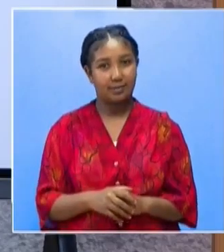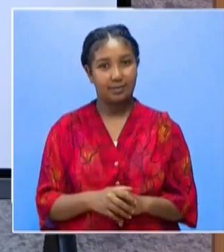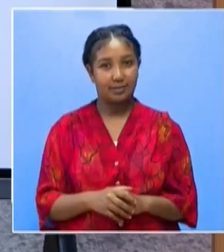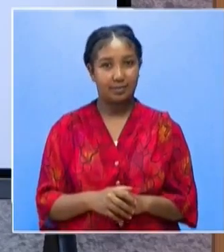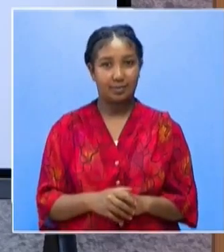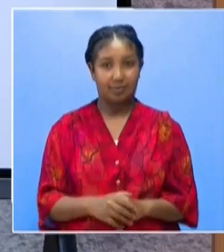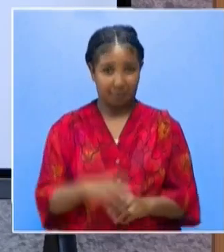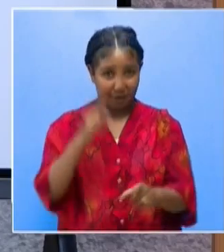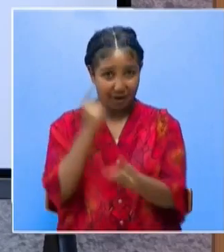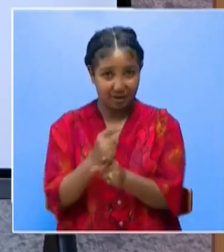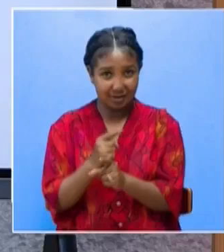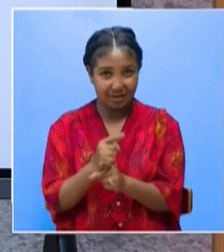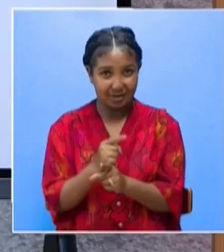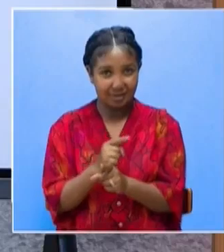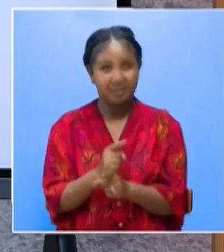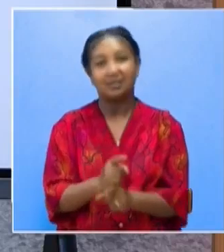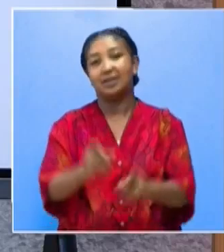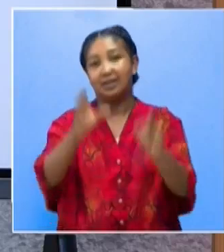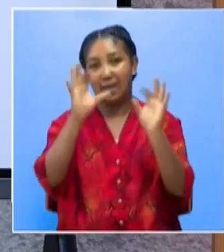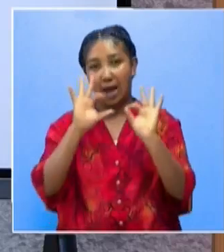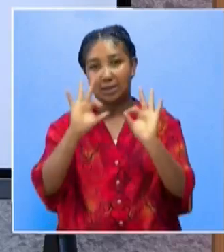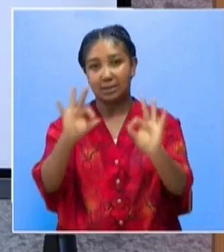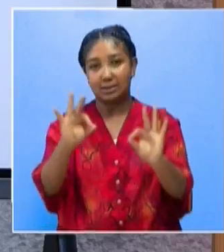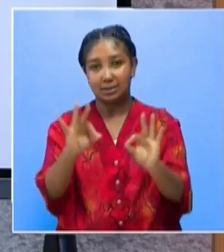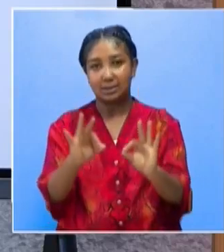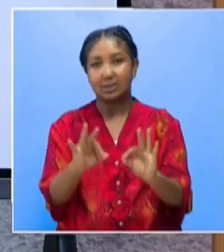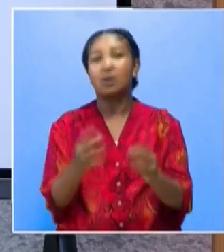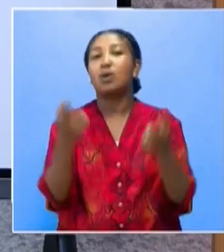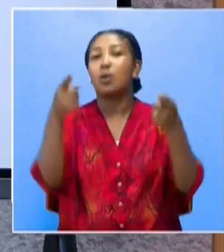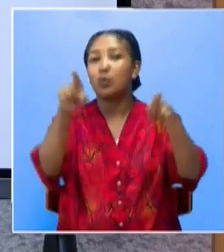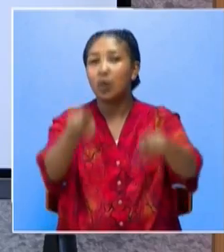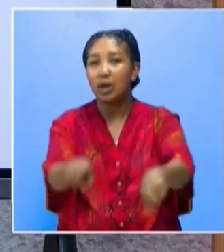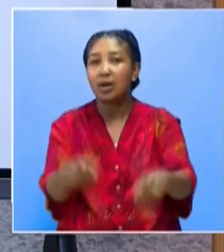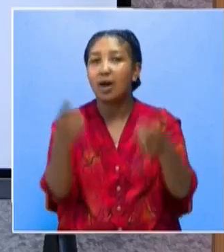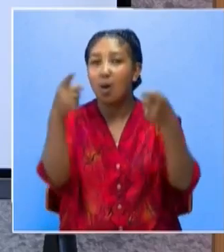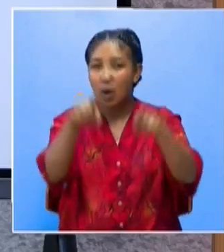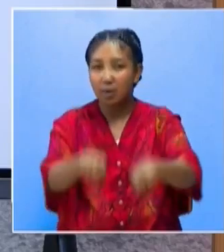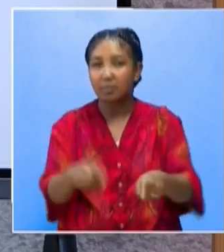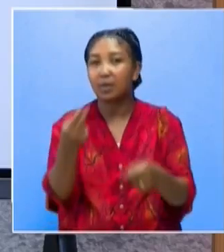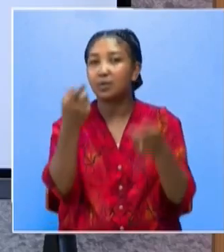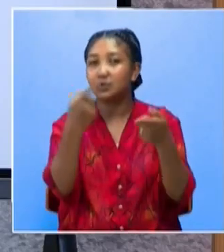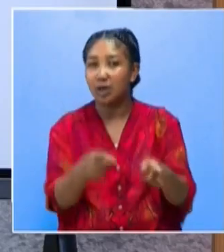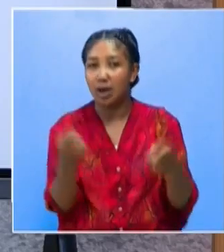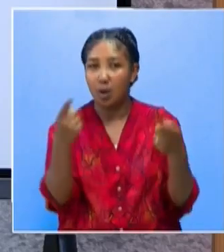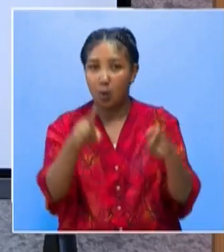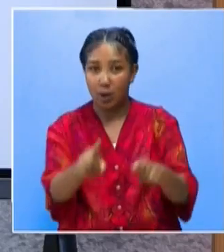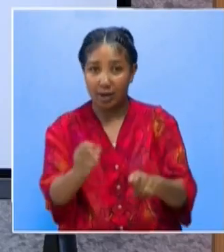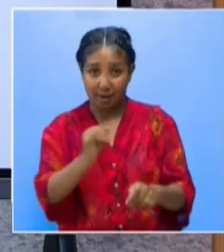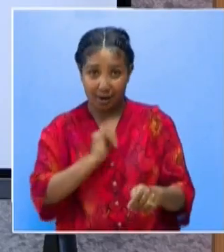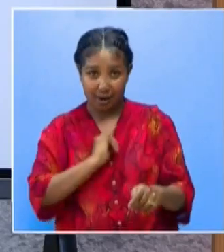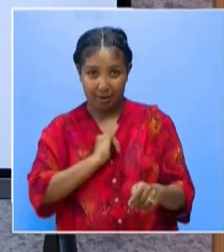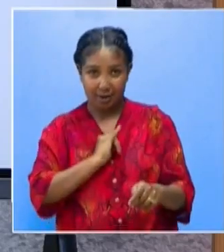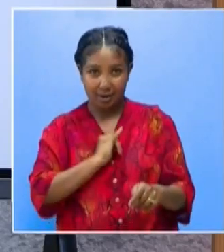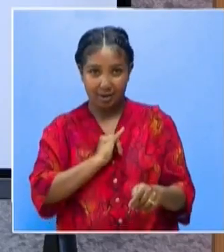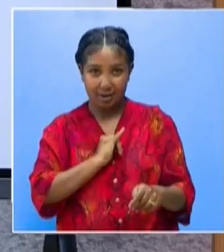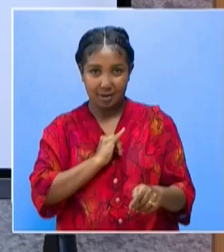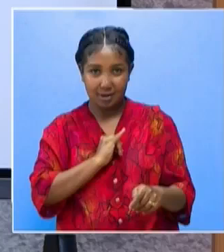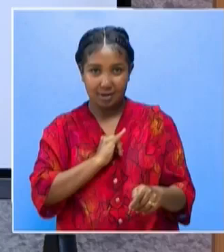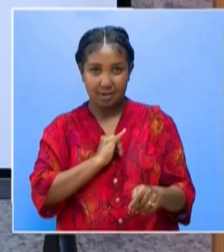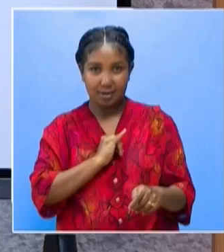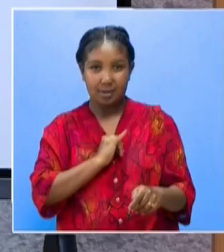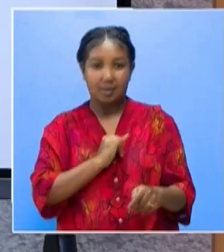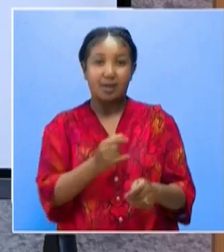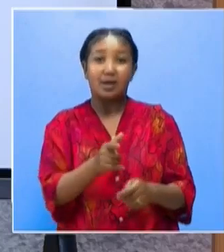Am I right? Nice. What about when here? When I ate my